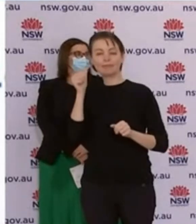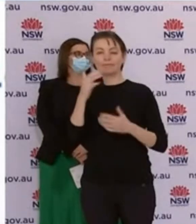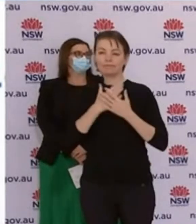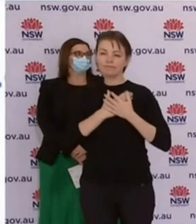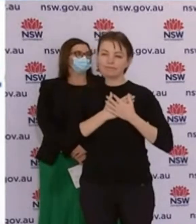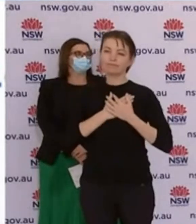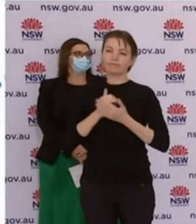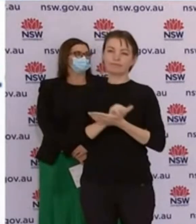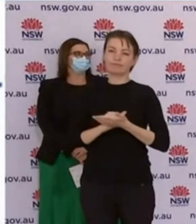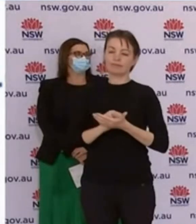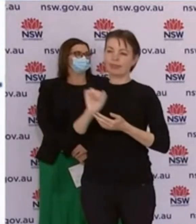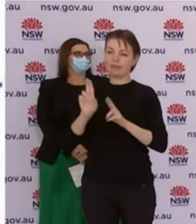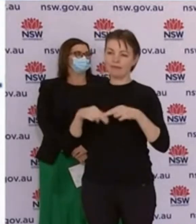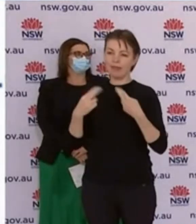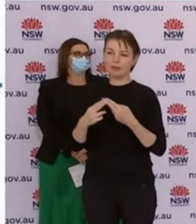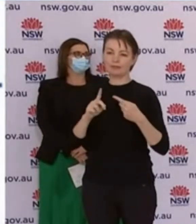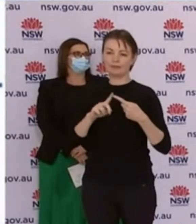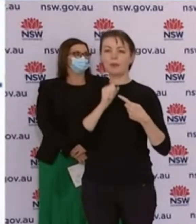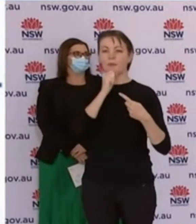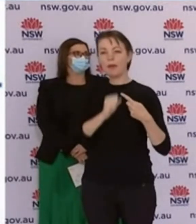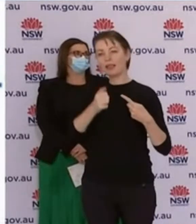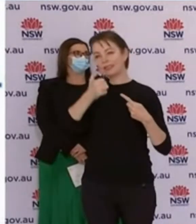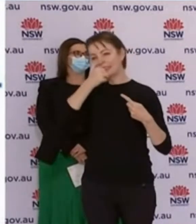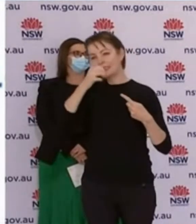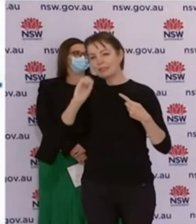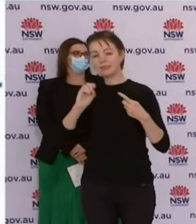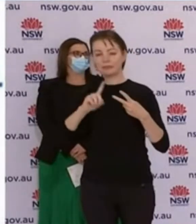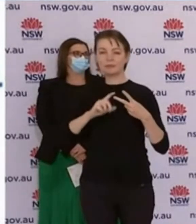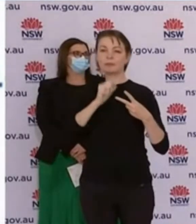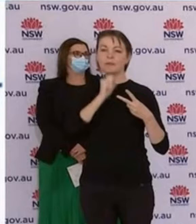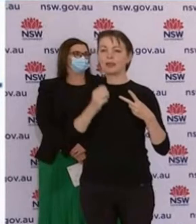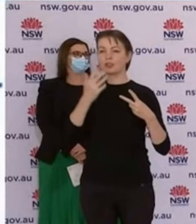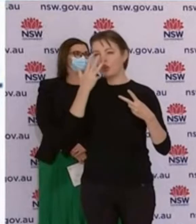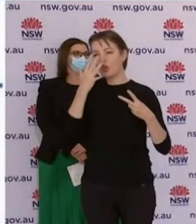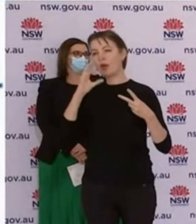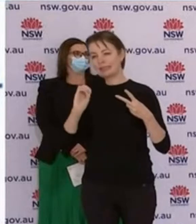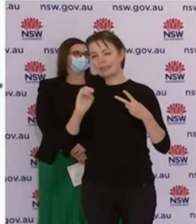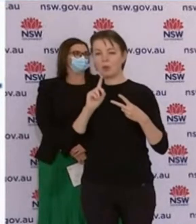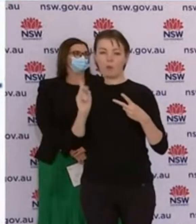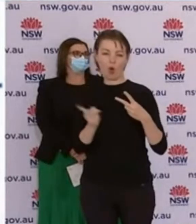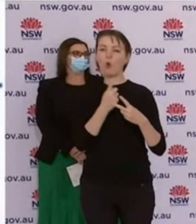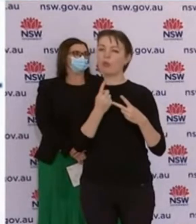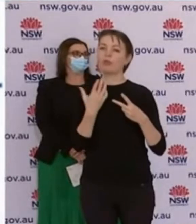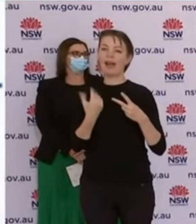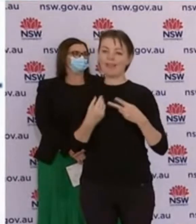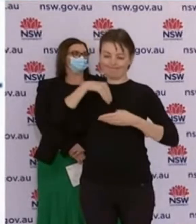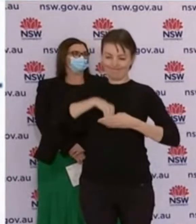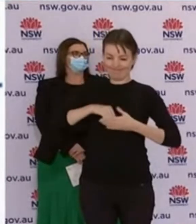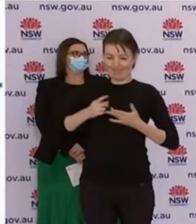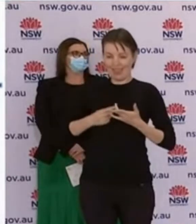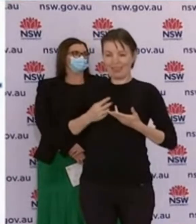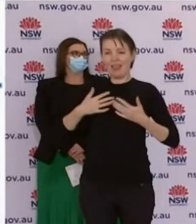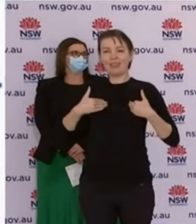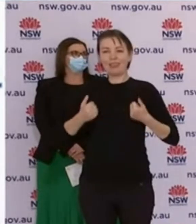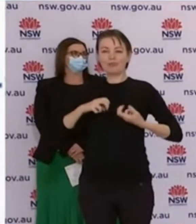their families. A male in their 60s, a male in their 90s, both with underlying health conditions and both with just 1 dose